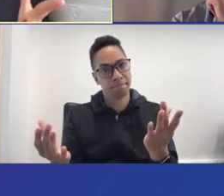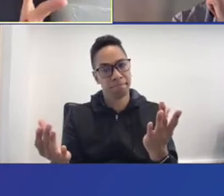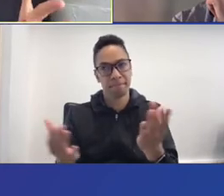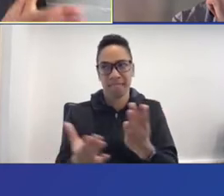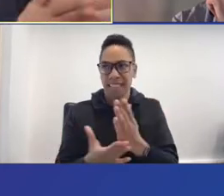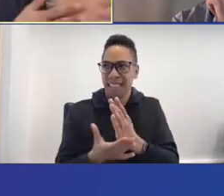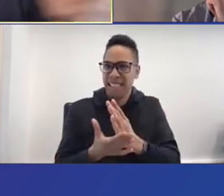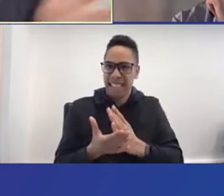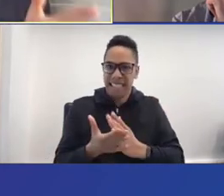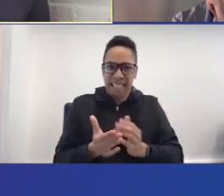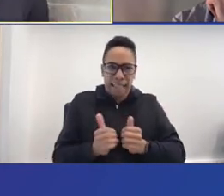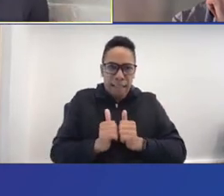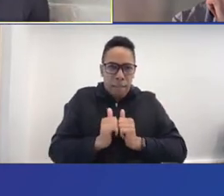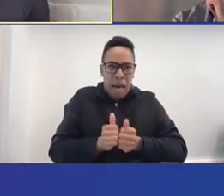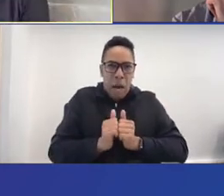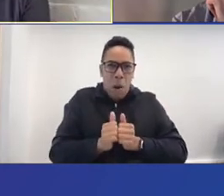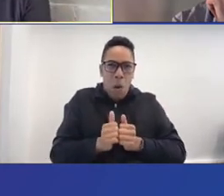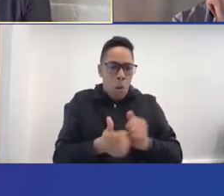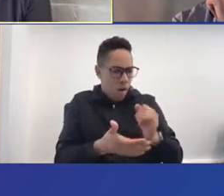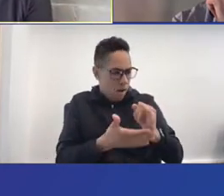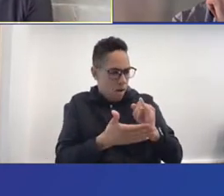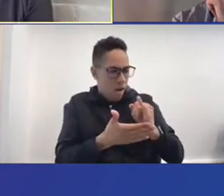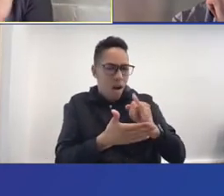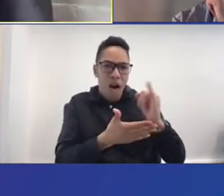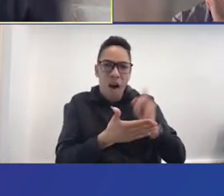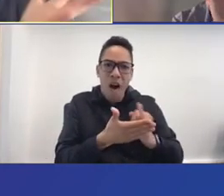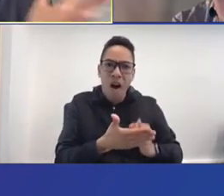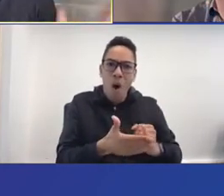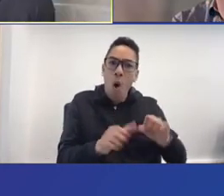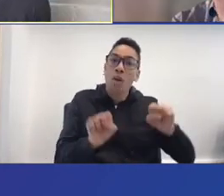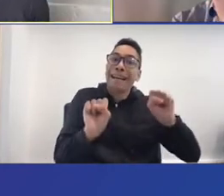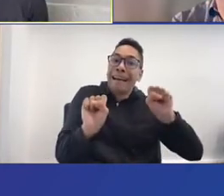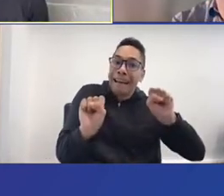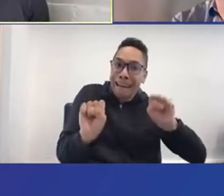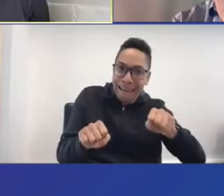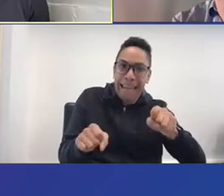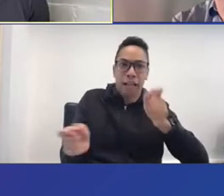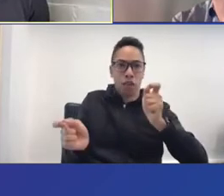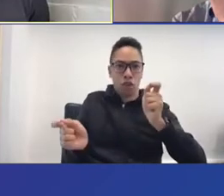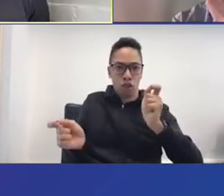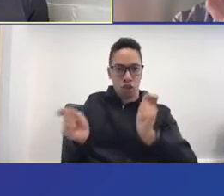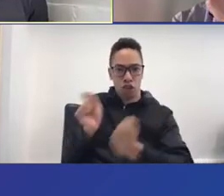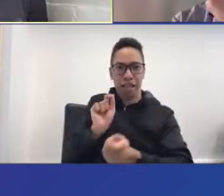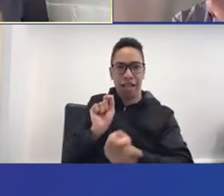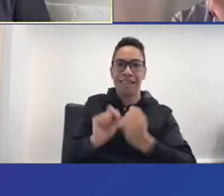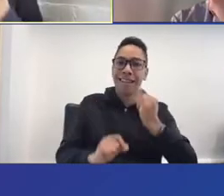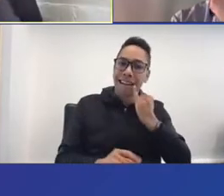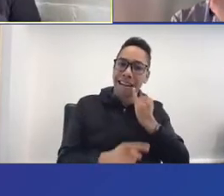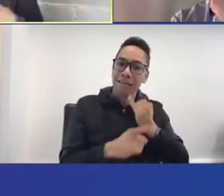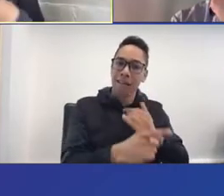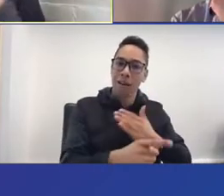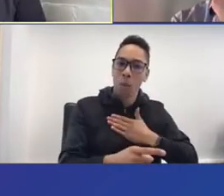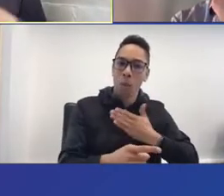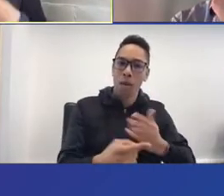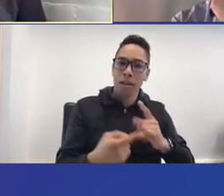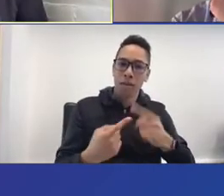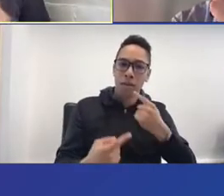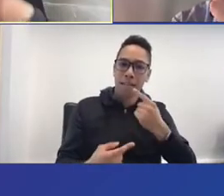will change all of this if only artists just tell their stories. As if this